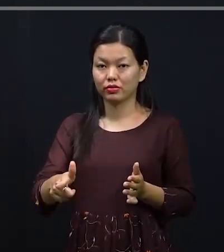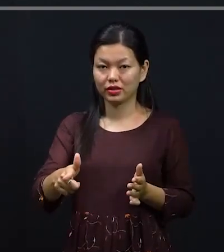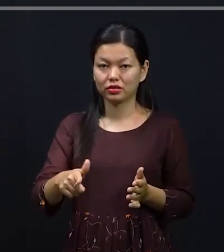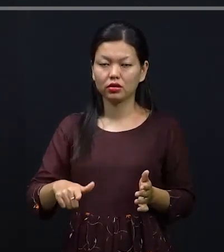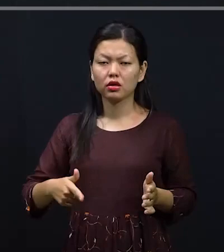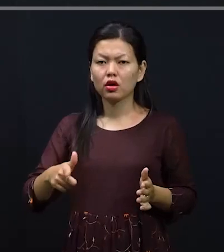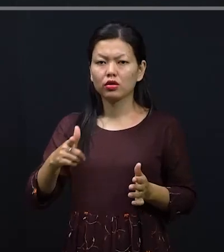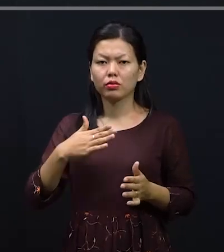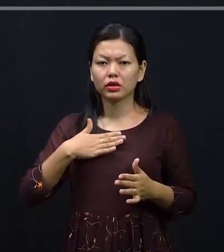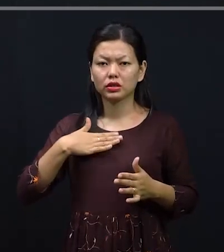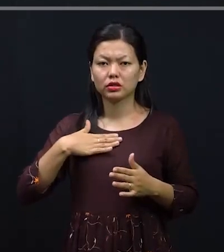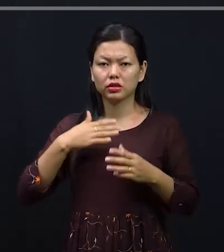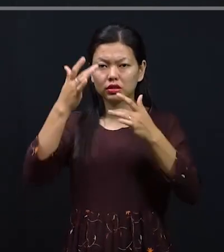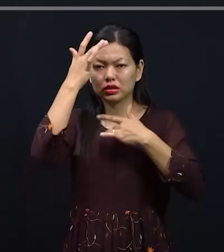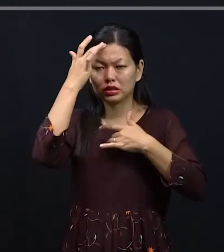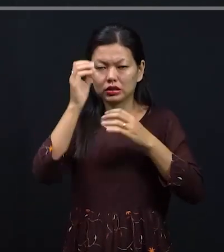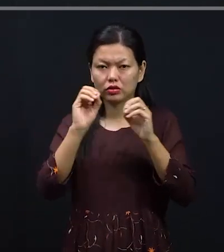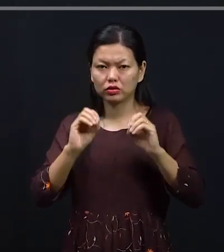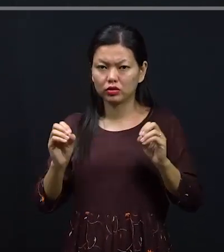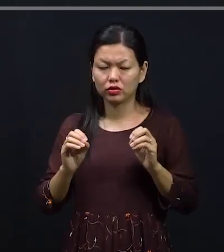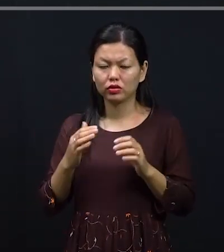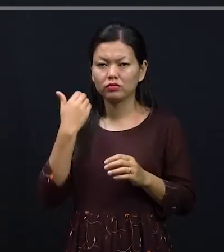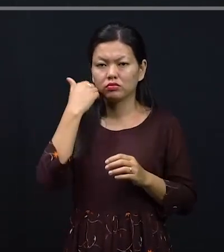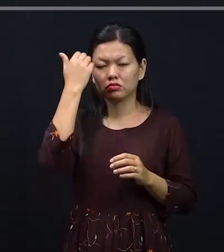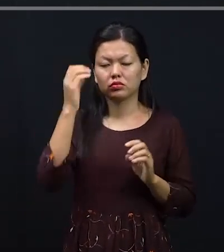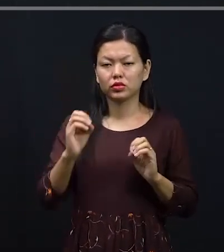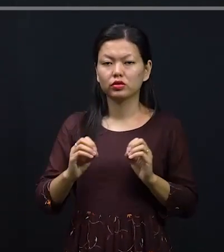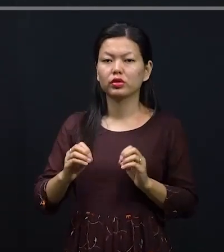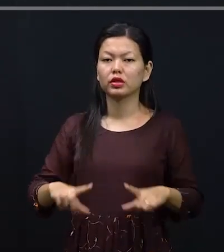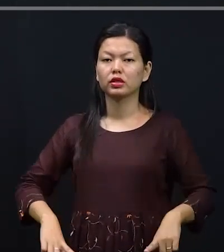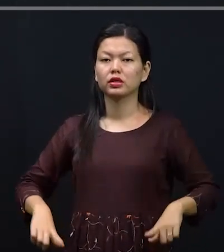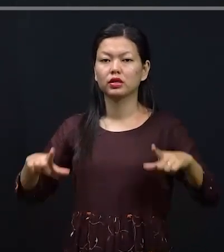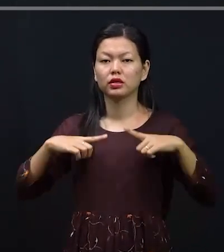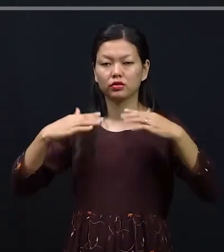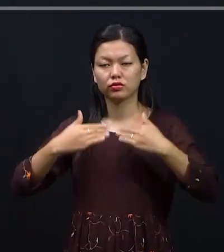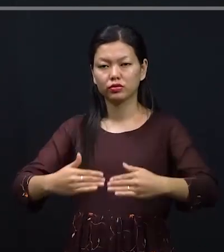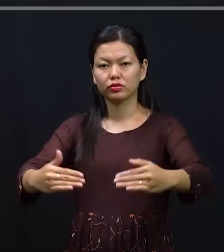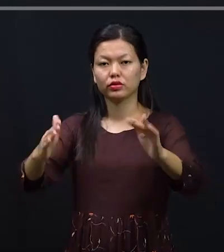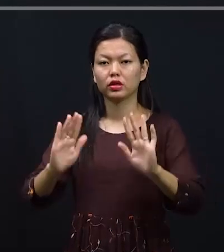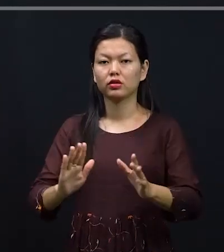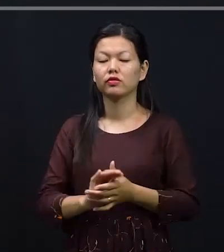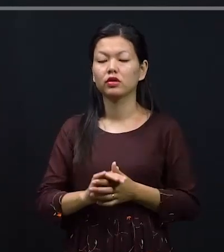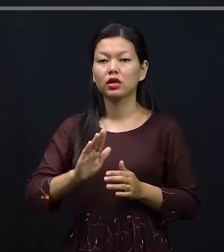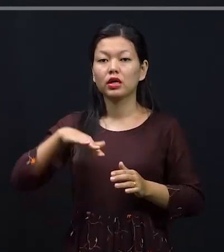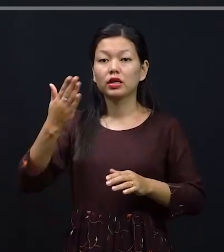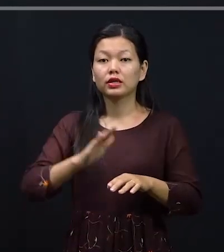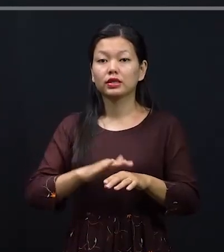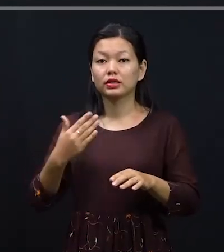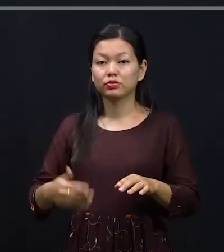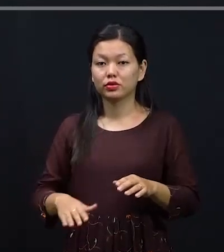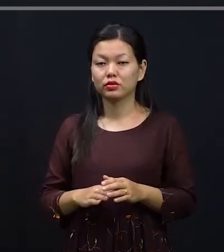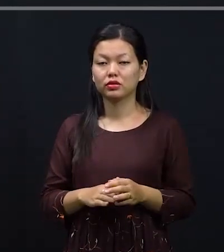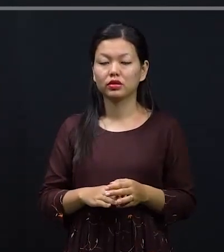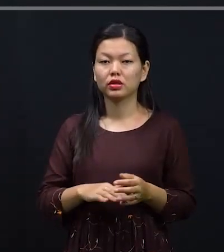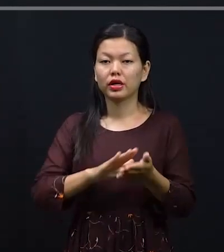develop any pneumonia, the mice did not develop any symptoms, and the mice survived. In the next experiment, he took heat kill